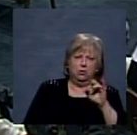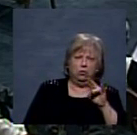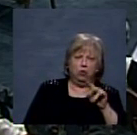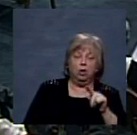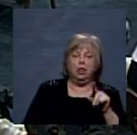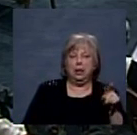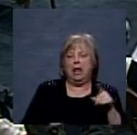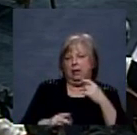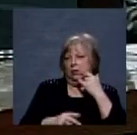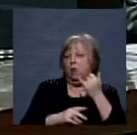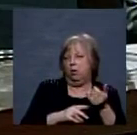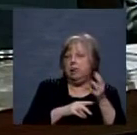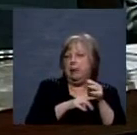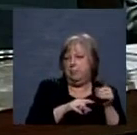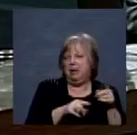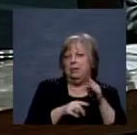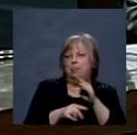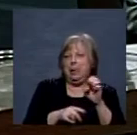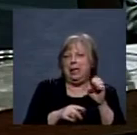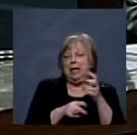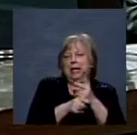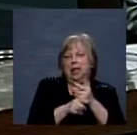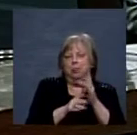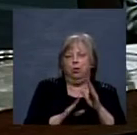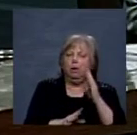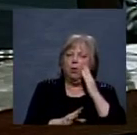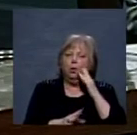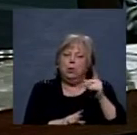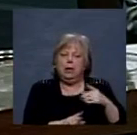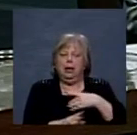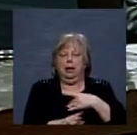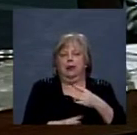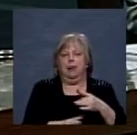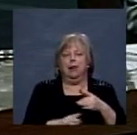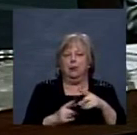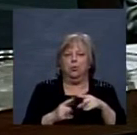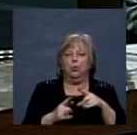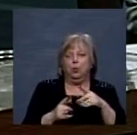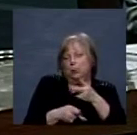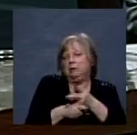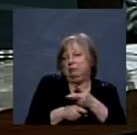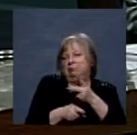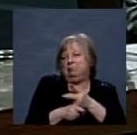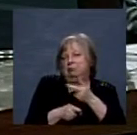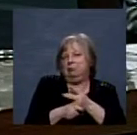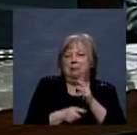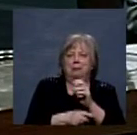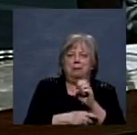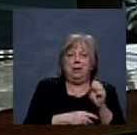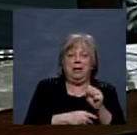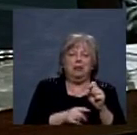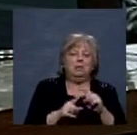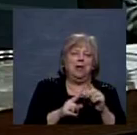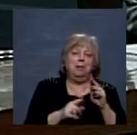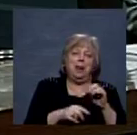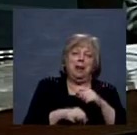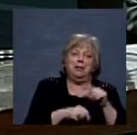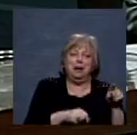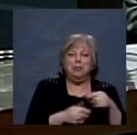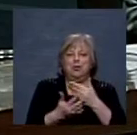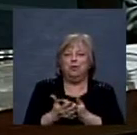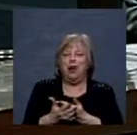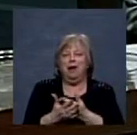I'd called him because I knew he liked to, you know... do the bee thing. Right. So by the time he got there, they'd